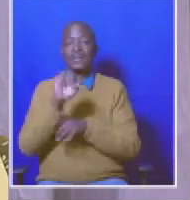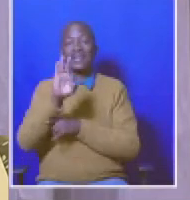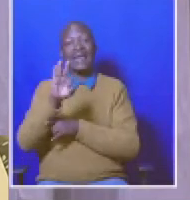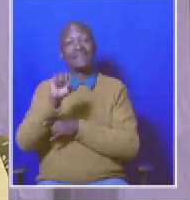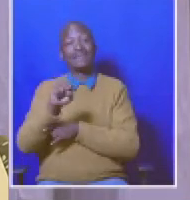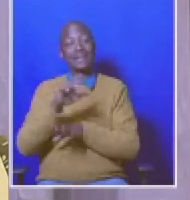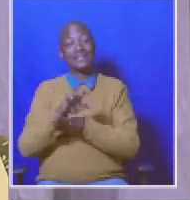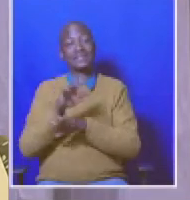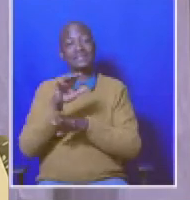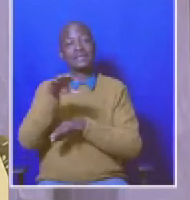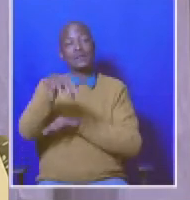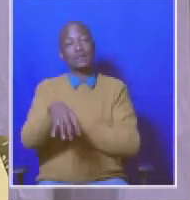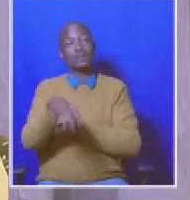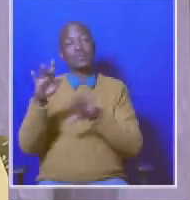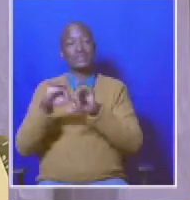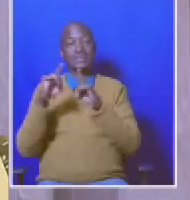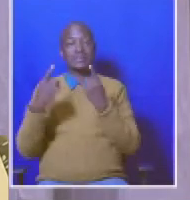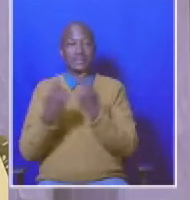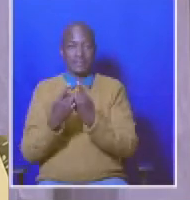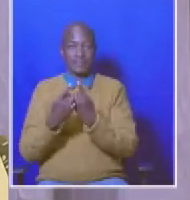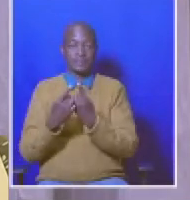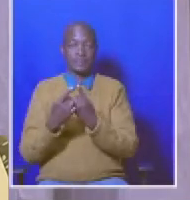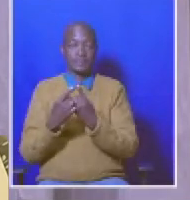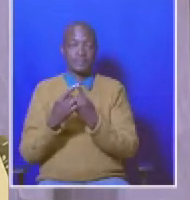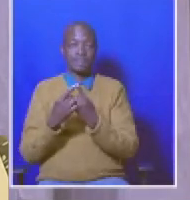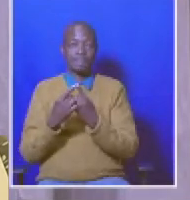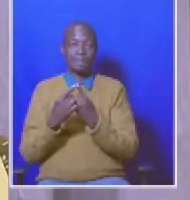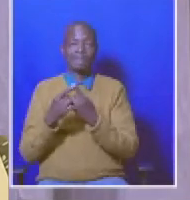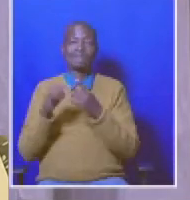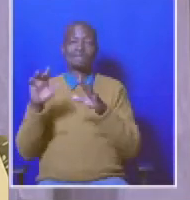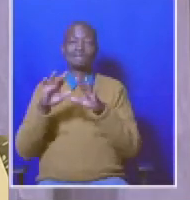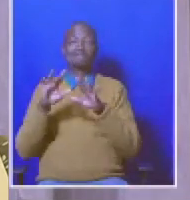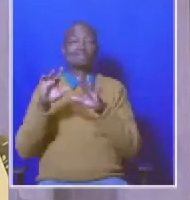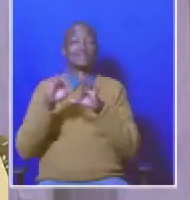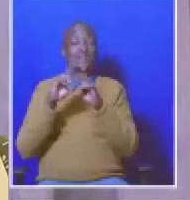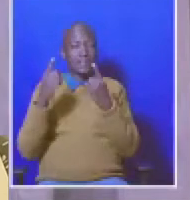Provincial Department and the Department of